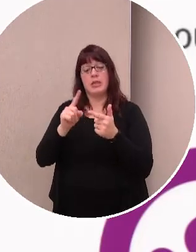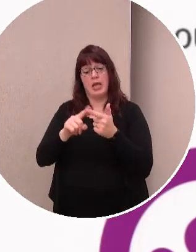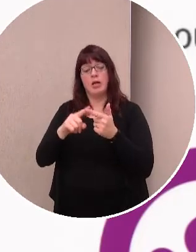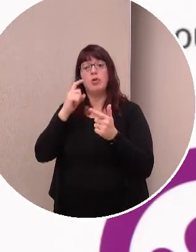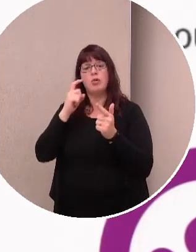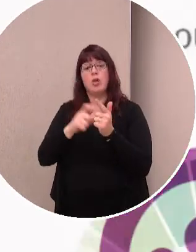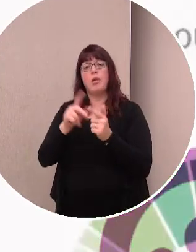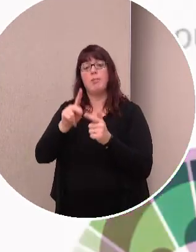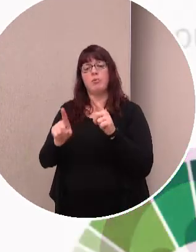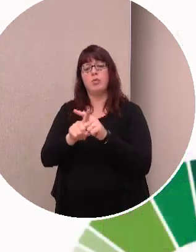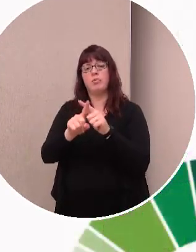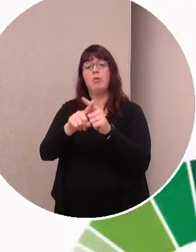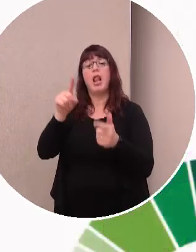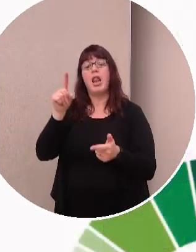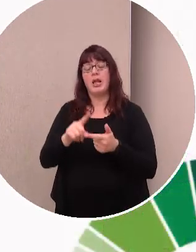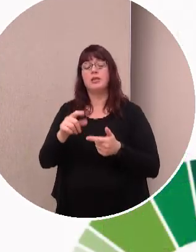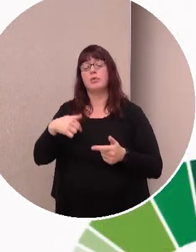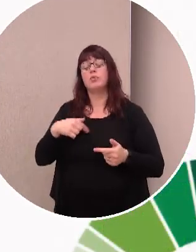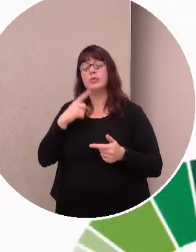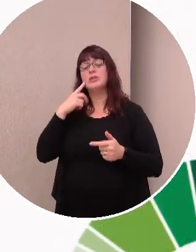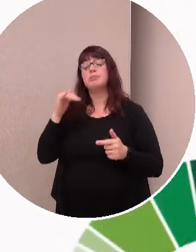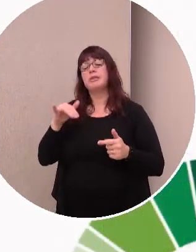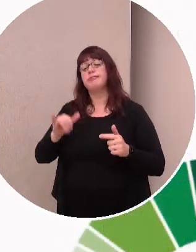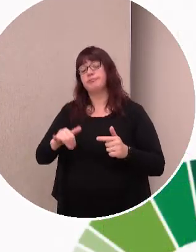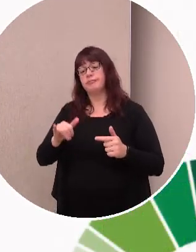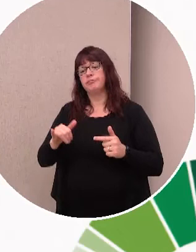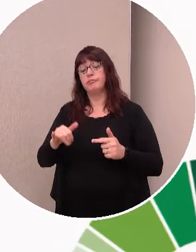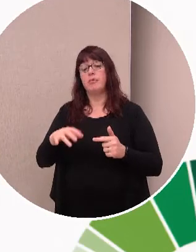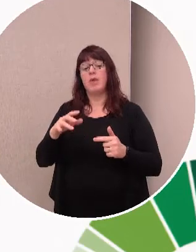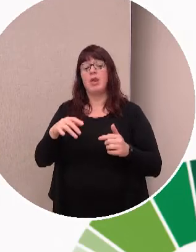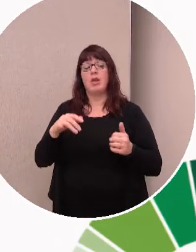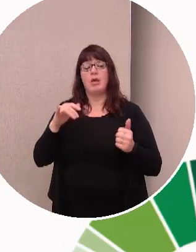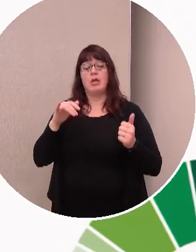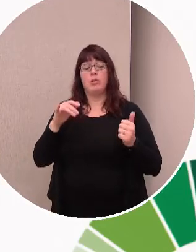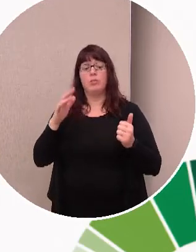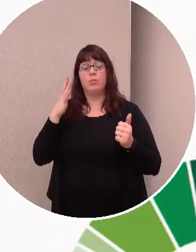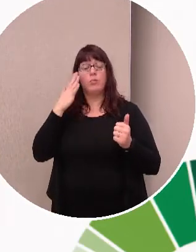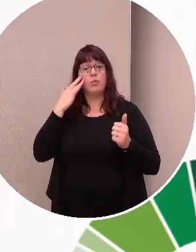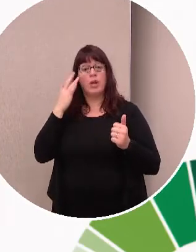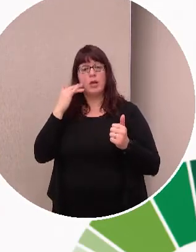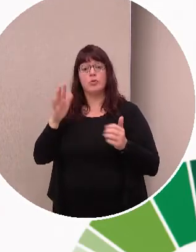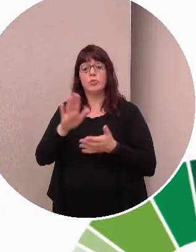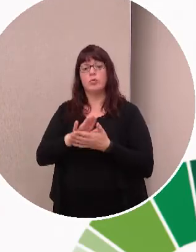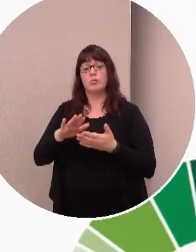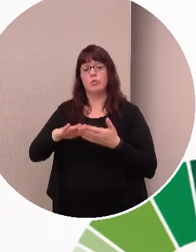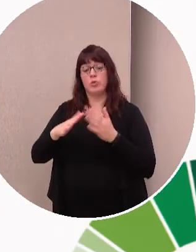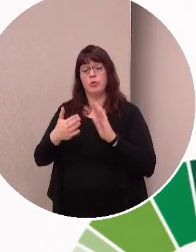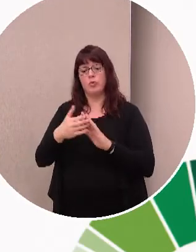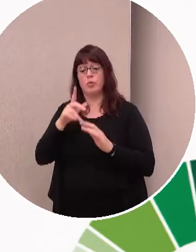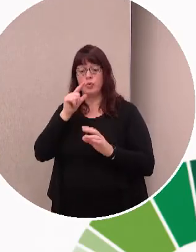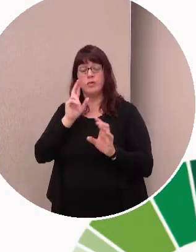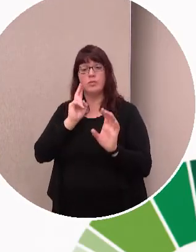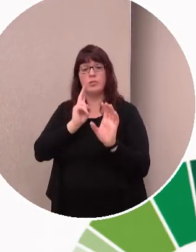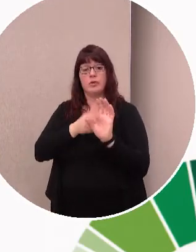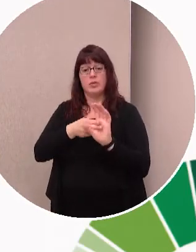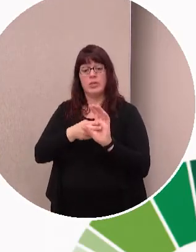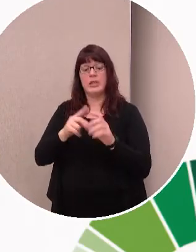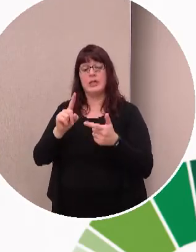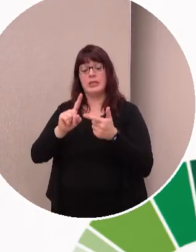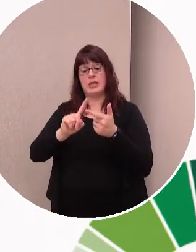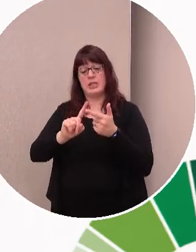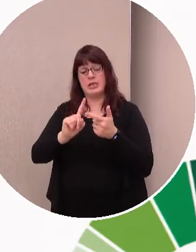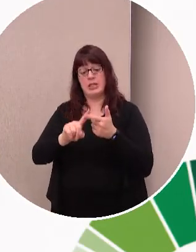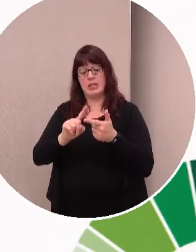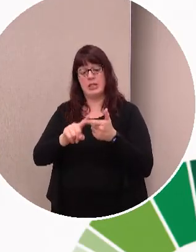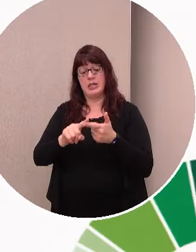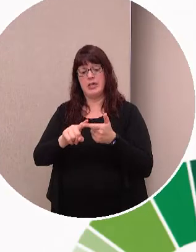that was expected, as the schools that, the members of the school community that took part in the second round are